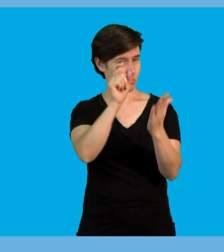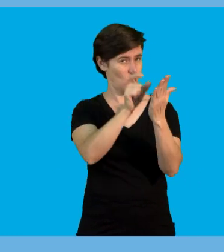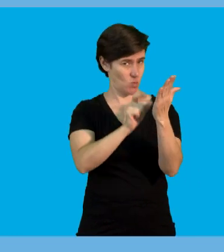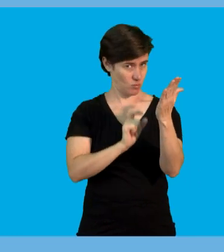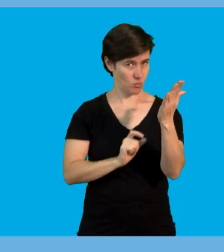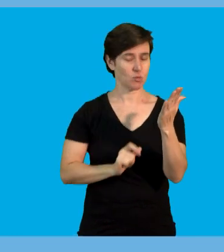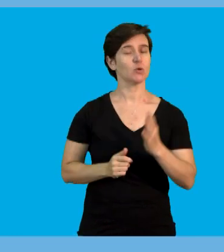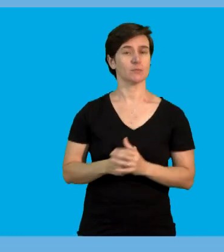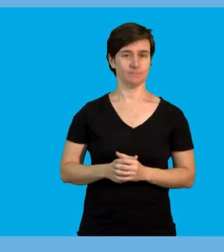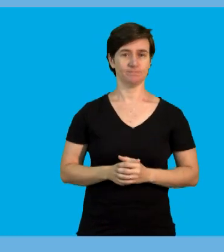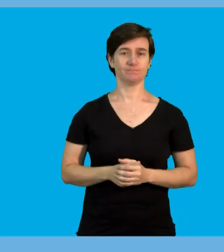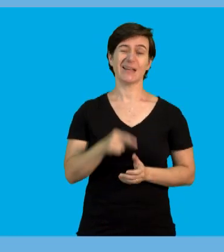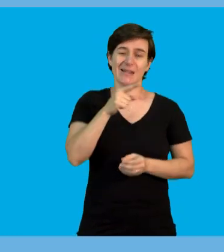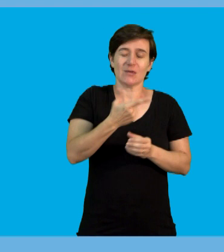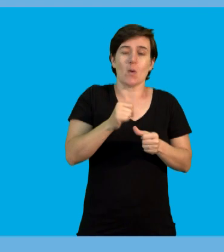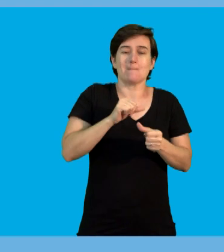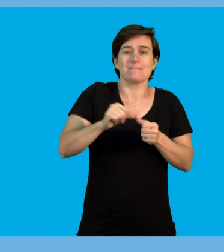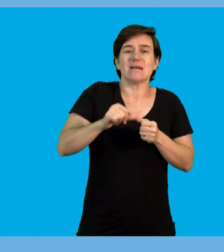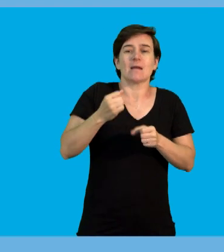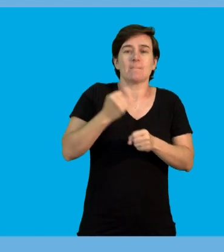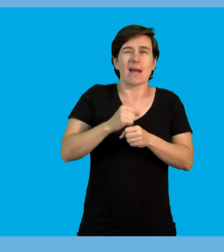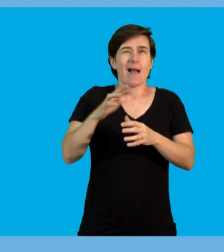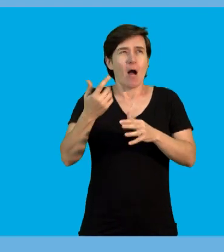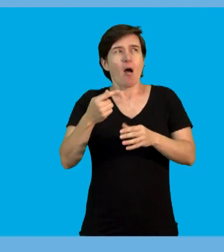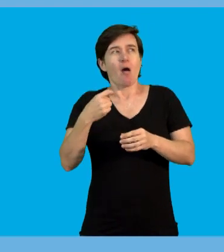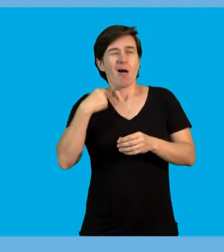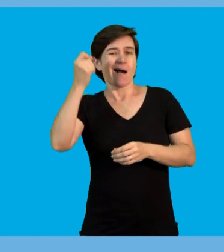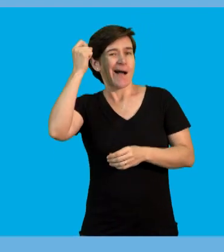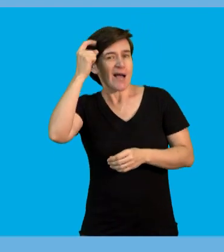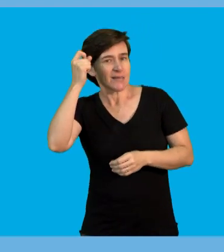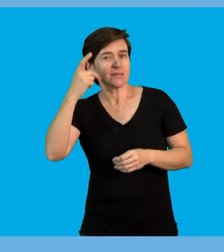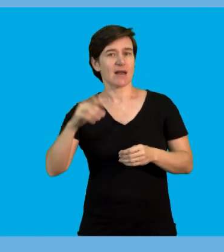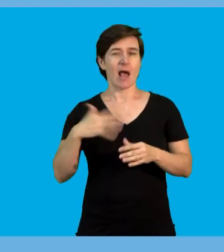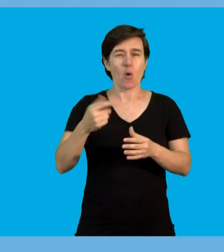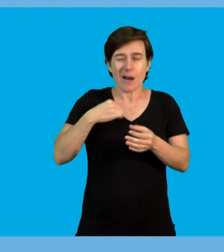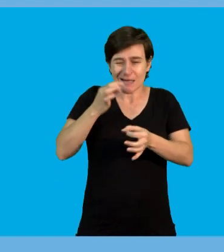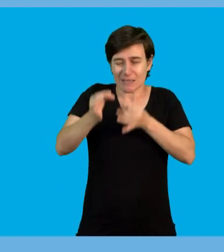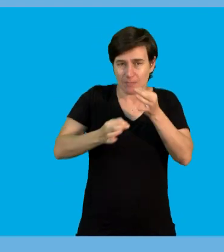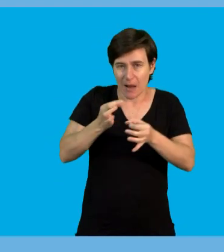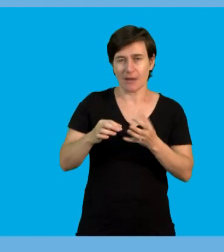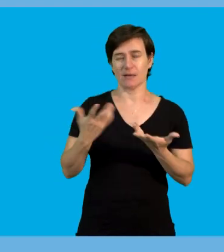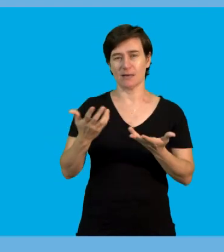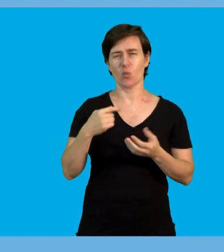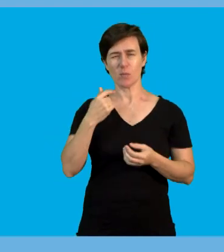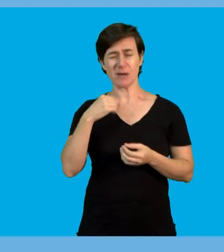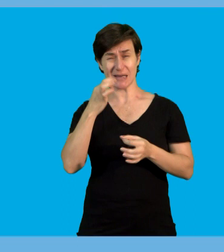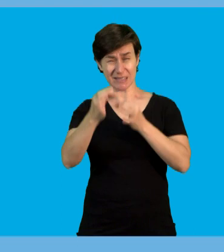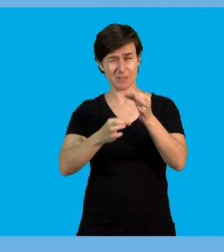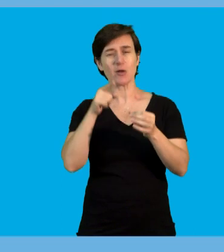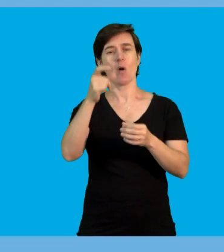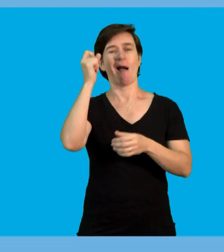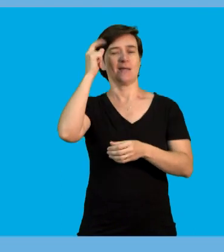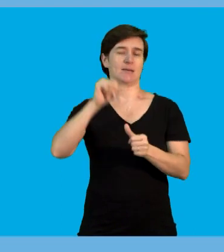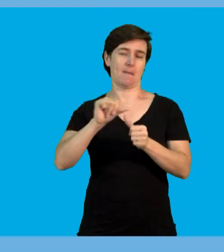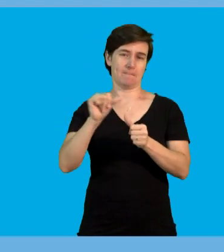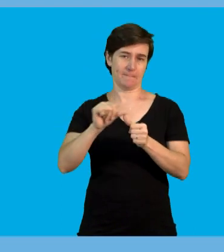the electric cells, and this is just going to better to make you better understand when we are talking about, or what we are referring to when